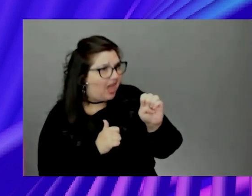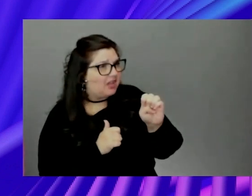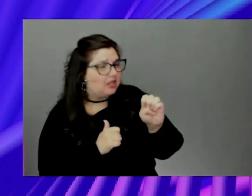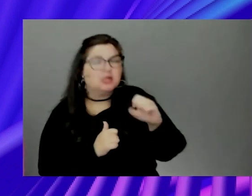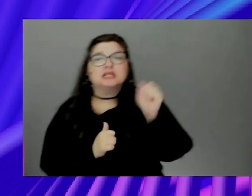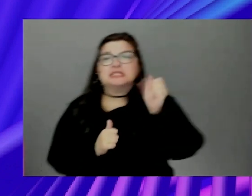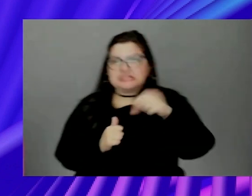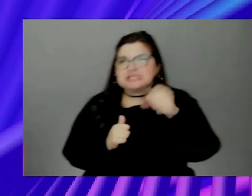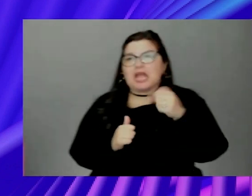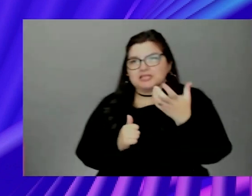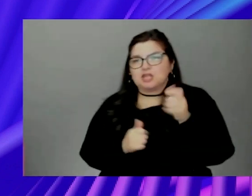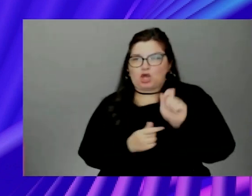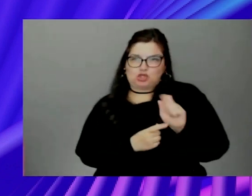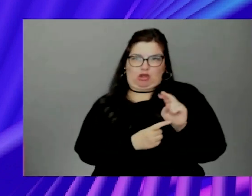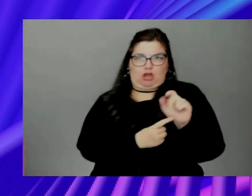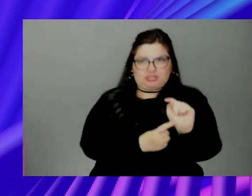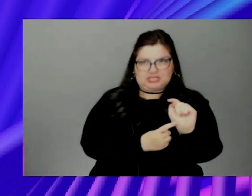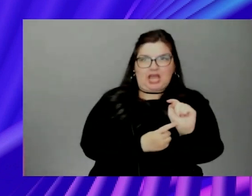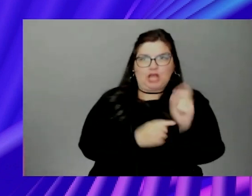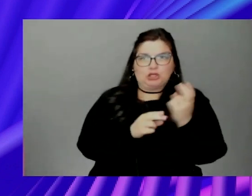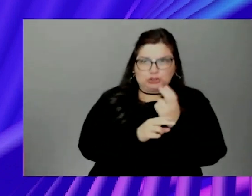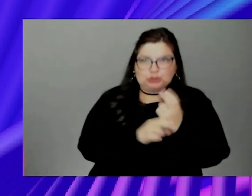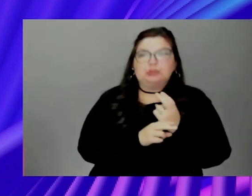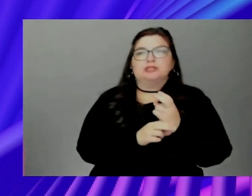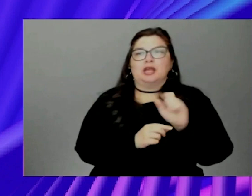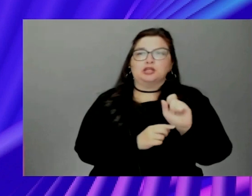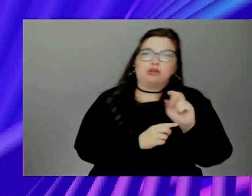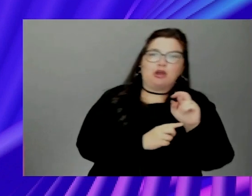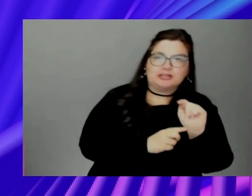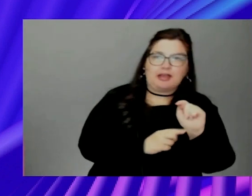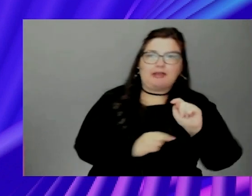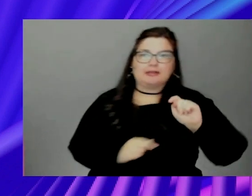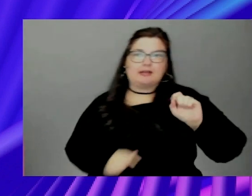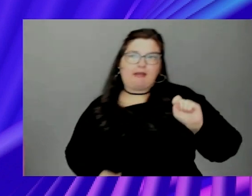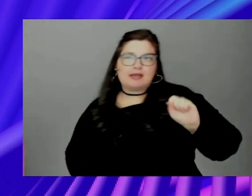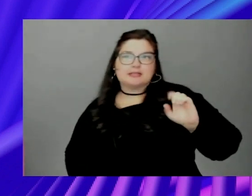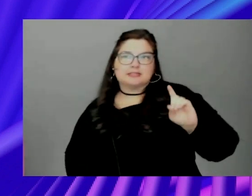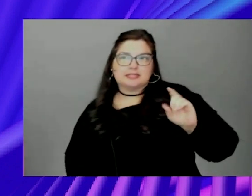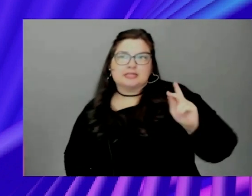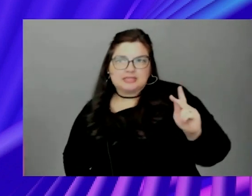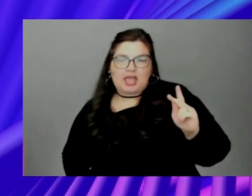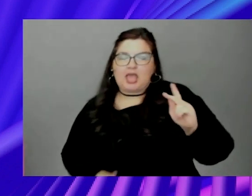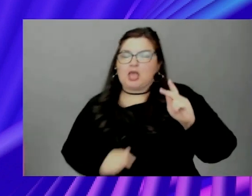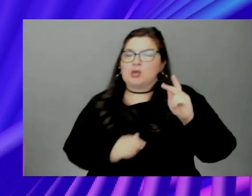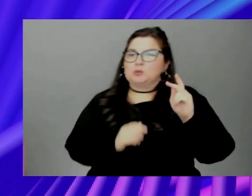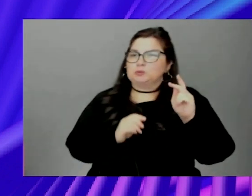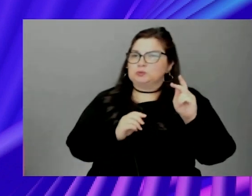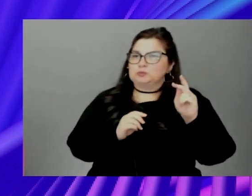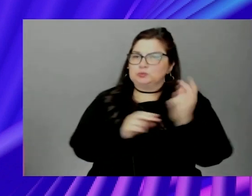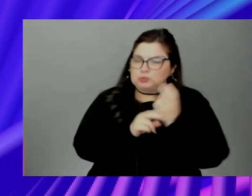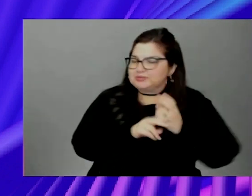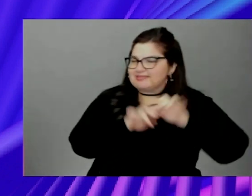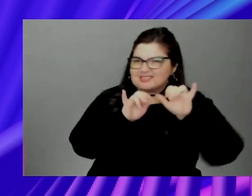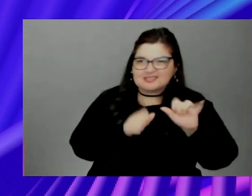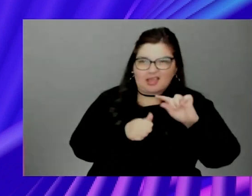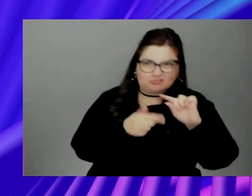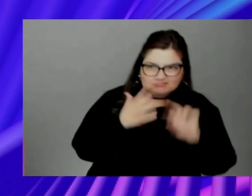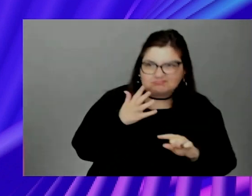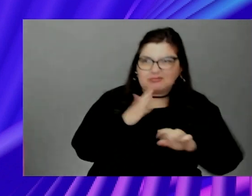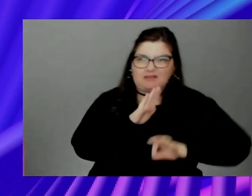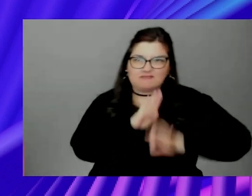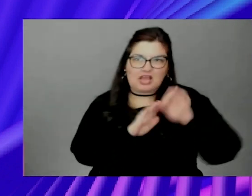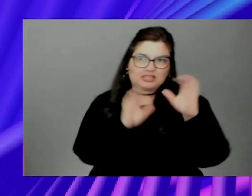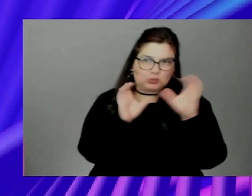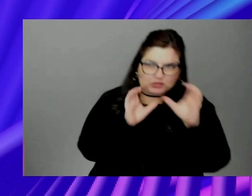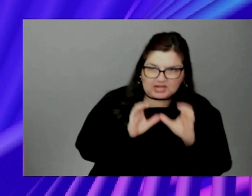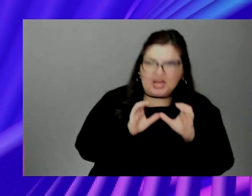.NET team. We're using the .NET SDK, and it's using all the same fallback mechanisms for finding the credentials, as well as you can